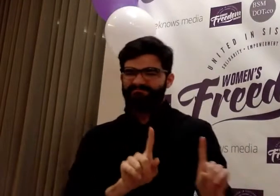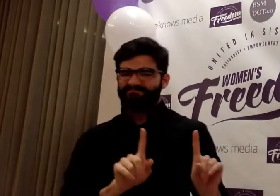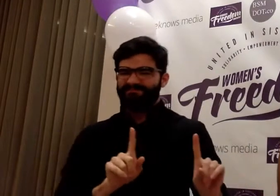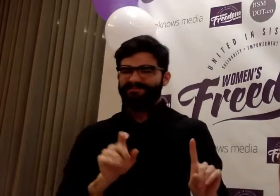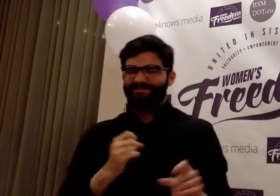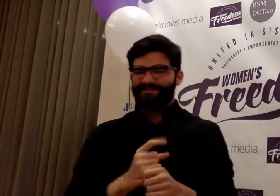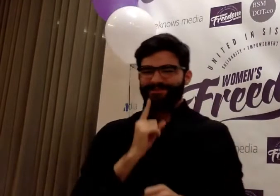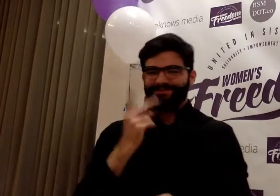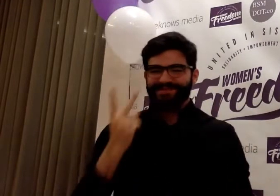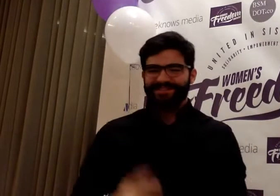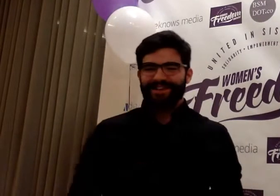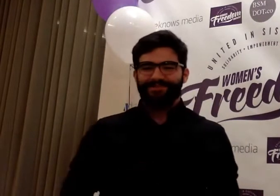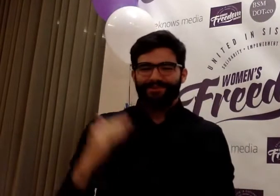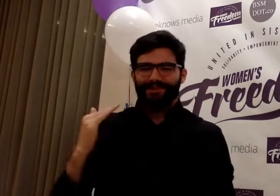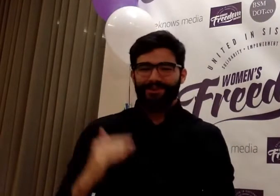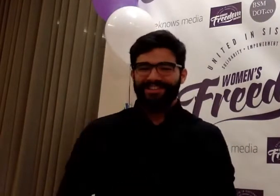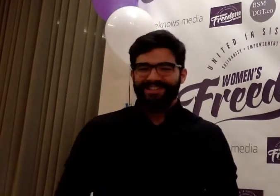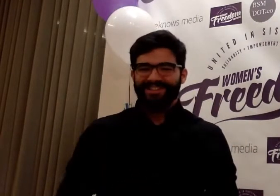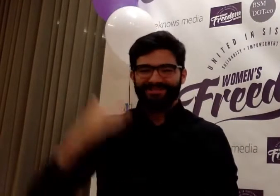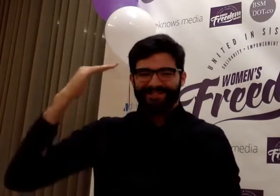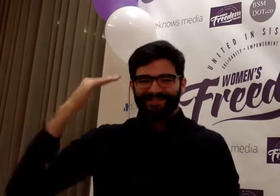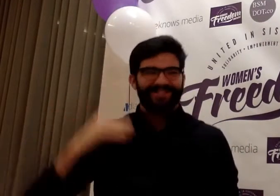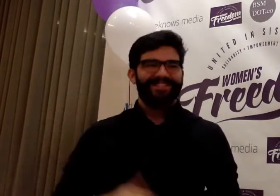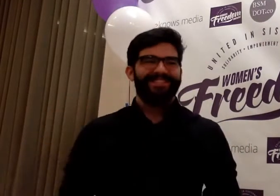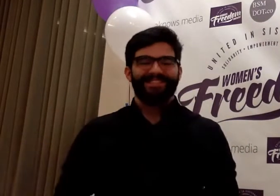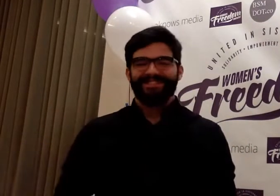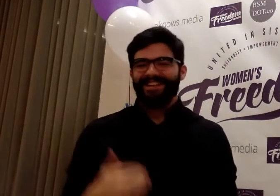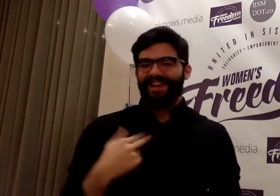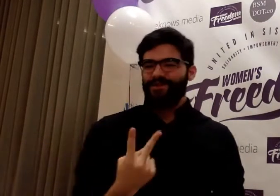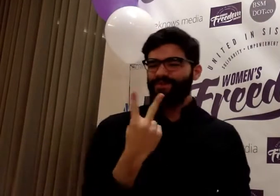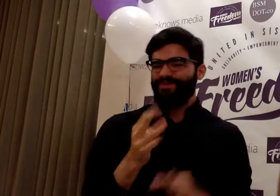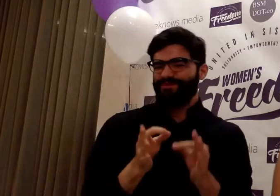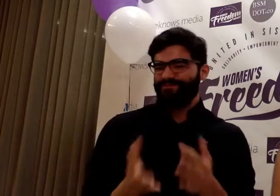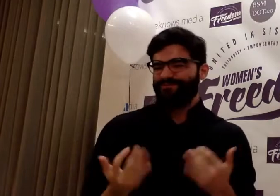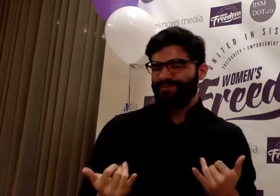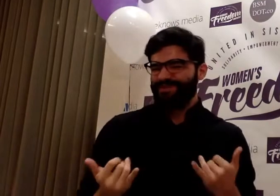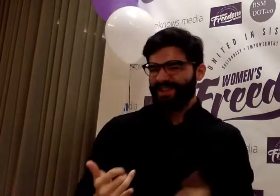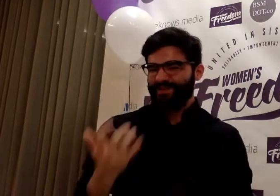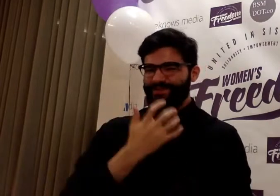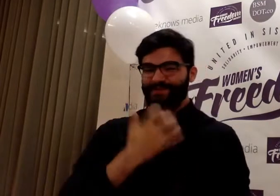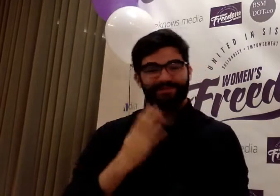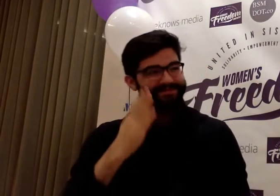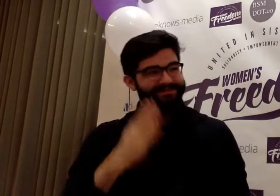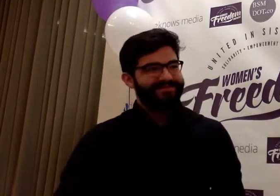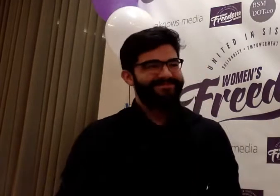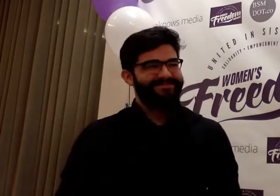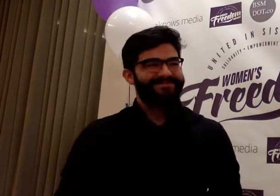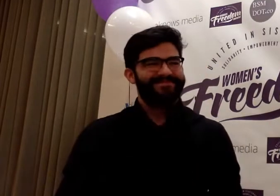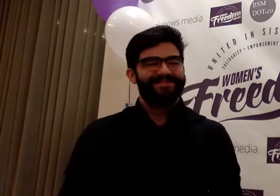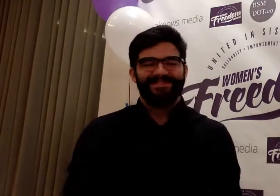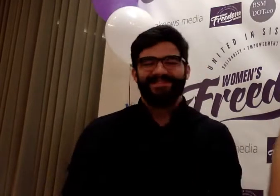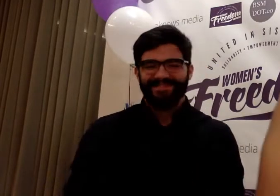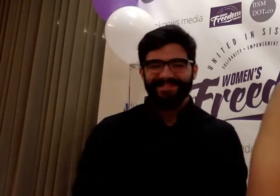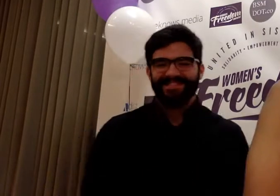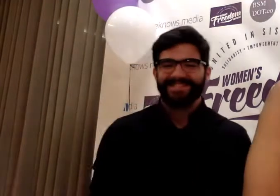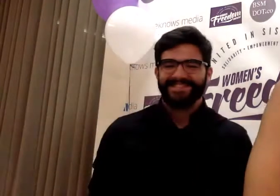that we can sing. Oh, we've got a duo today. This is awesome. Hi.